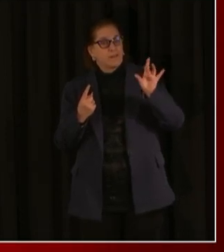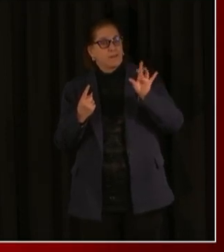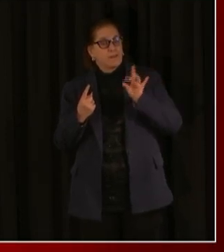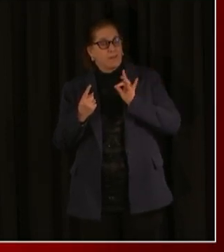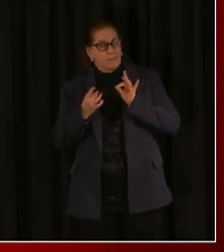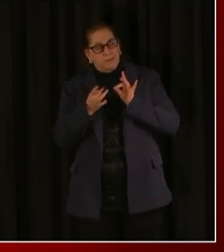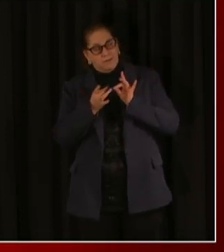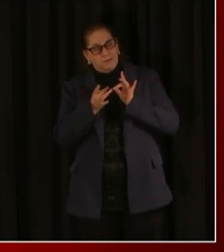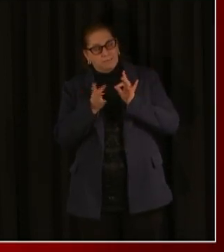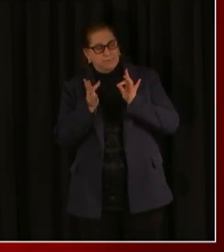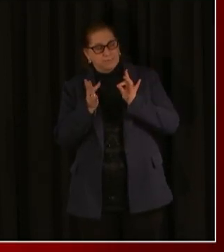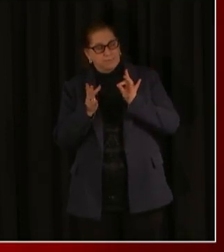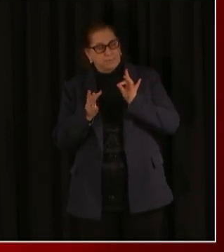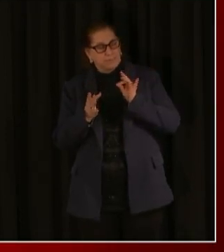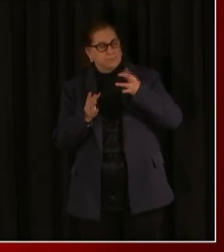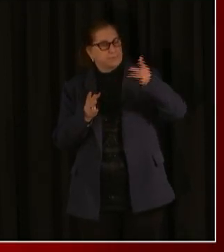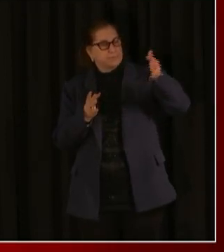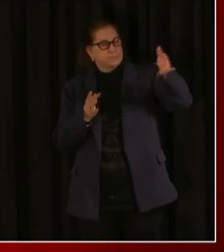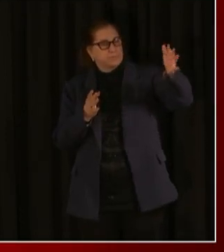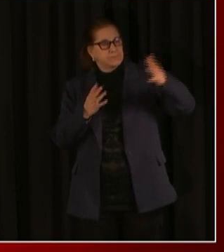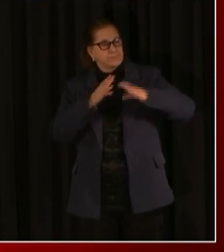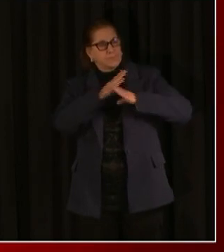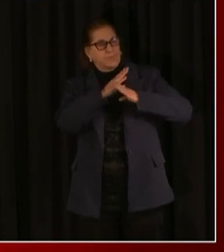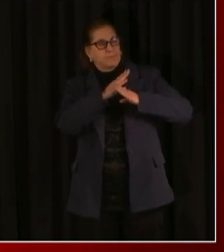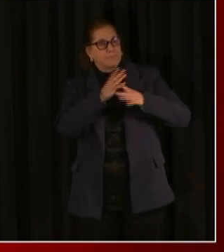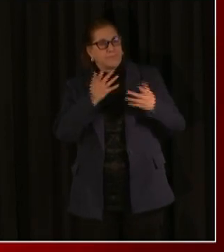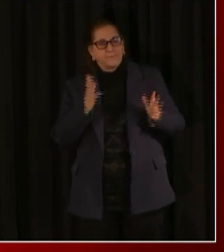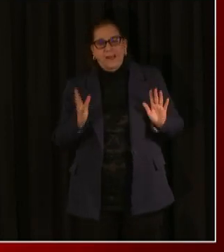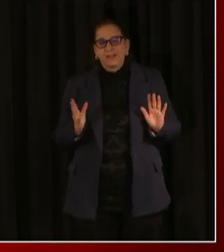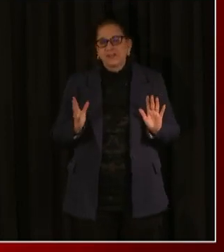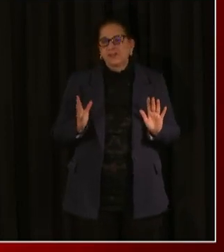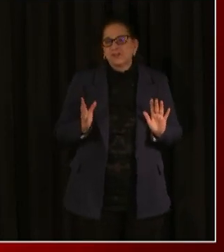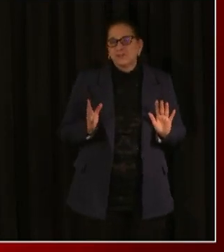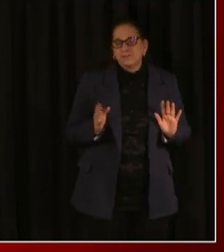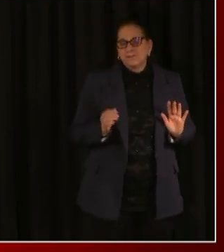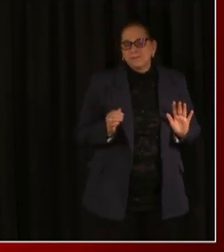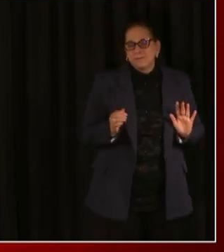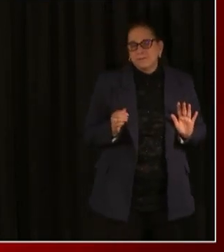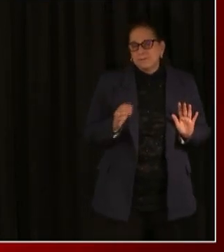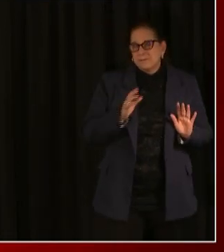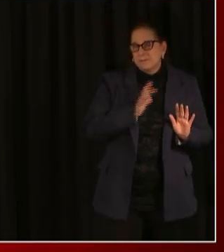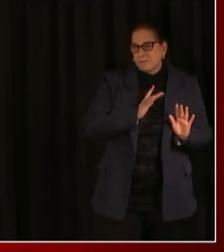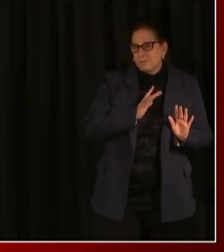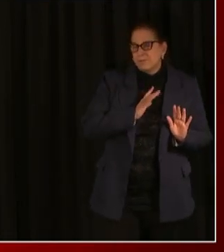ready when you're actually exposed to the coronavirus. It can be ready to